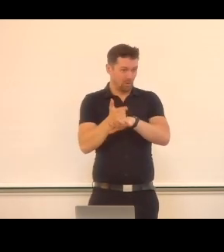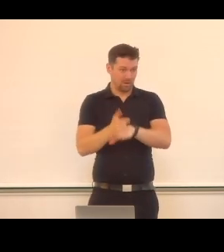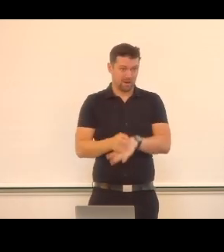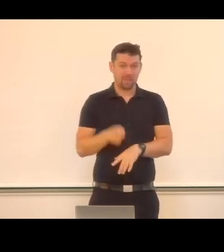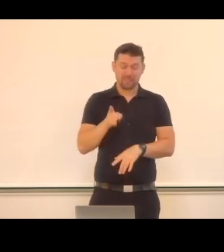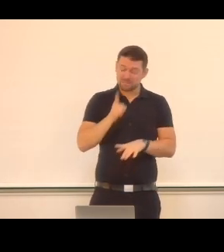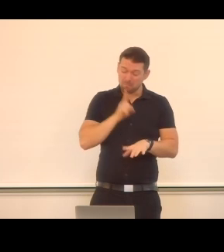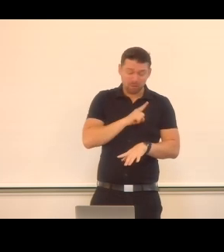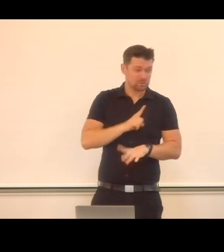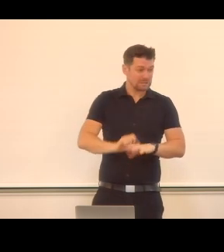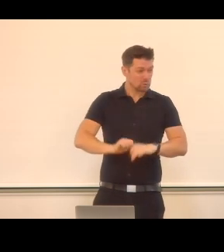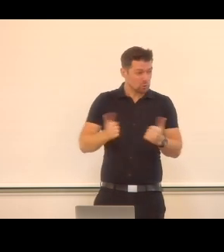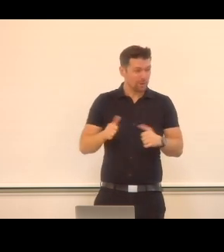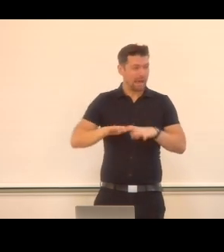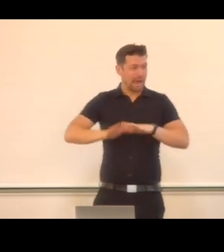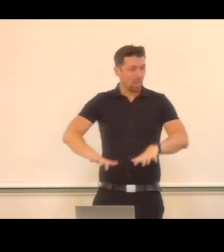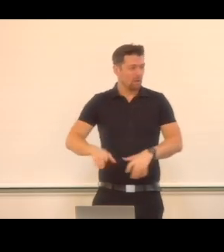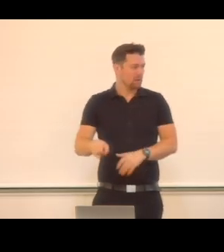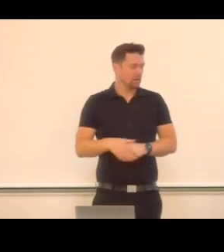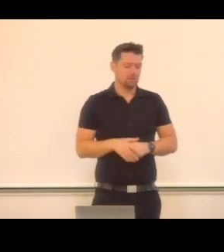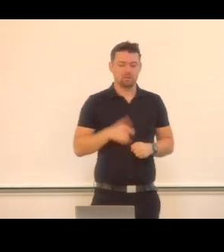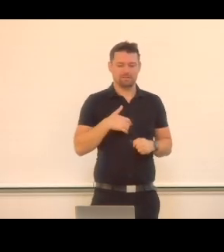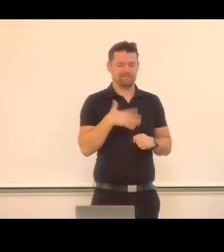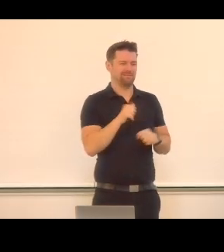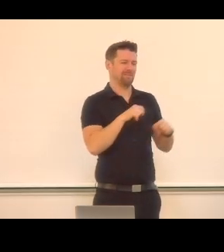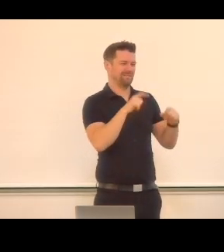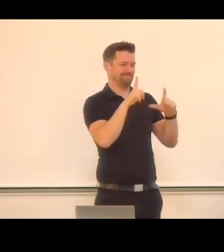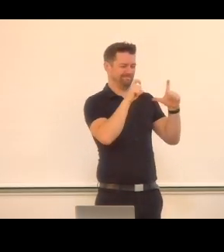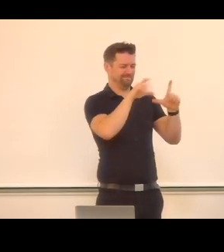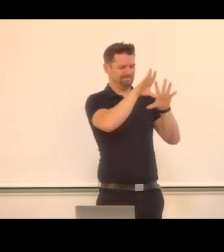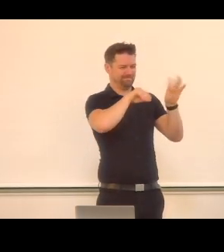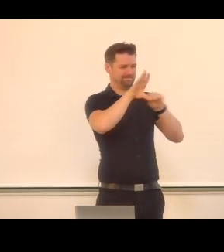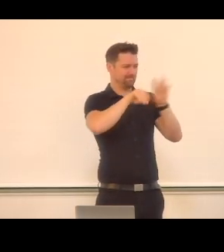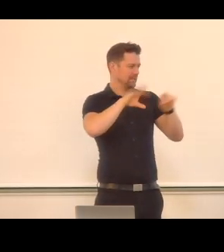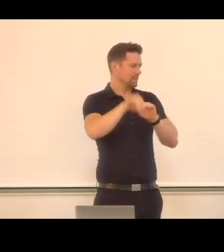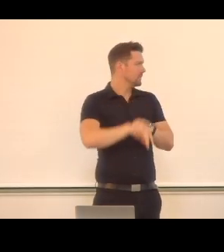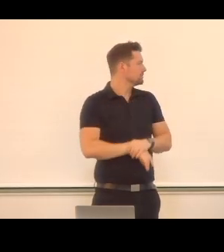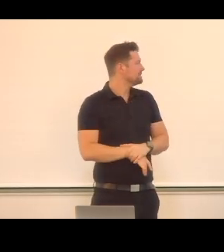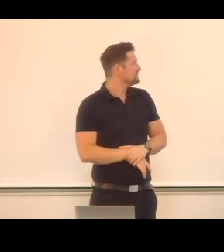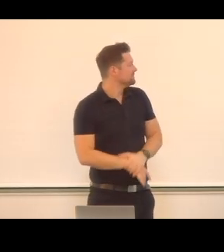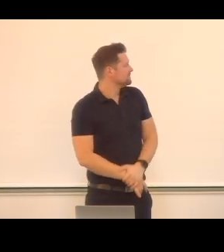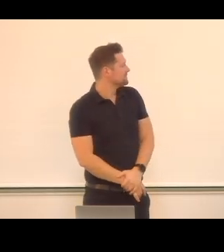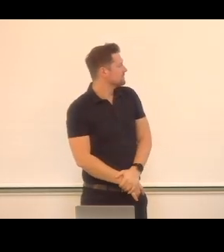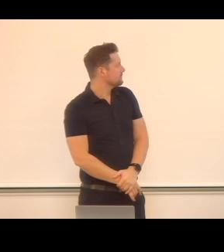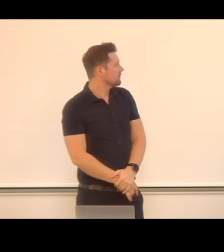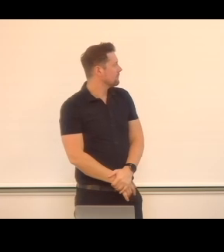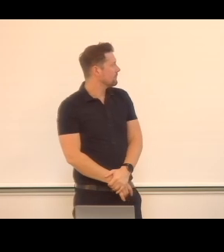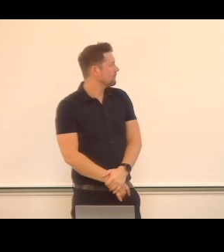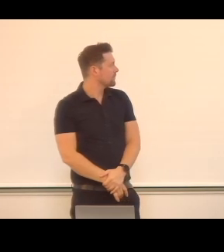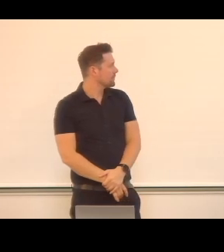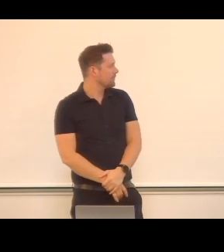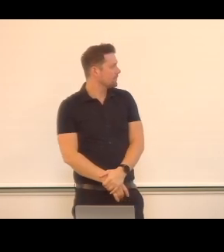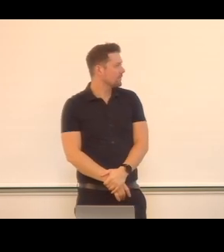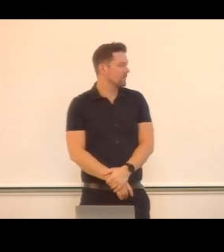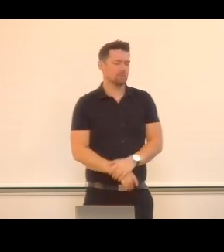Analogue it is. So I grabbed some of these articles that were out there on the internet, these conspiracy theorists, to say that we're really